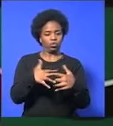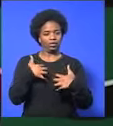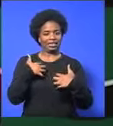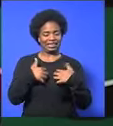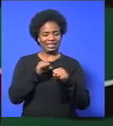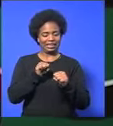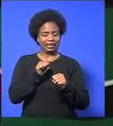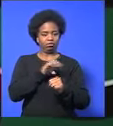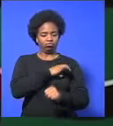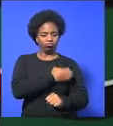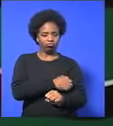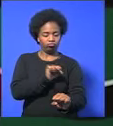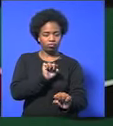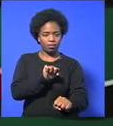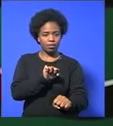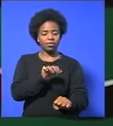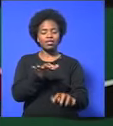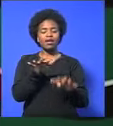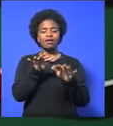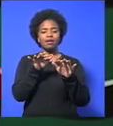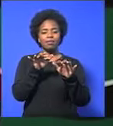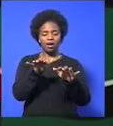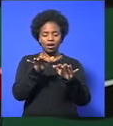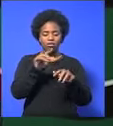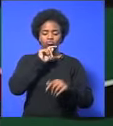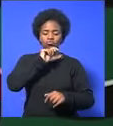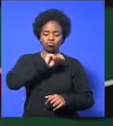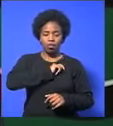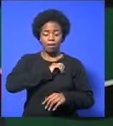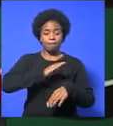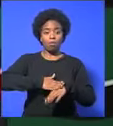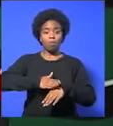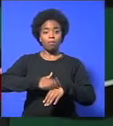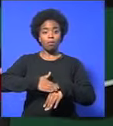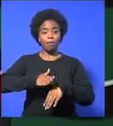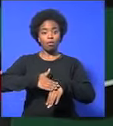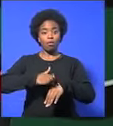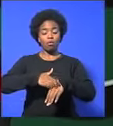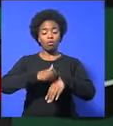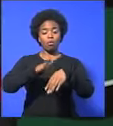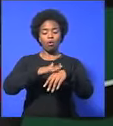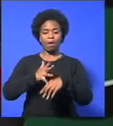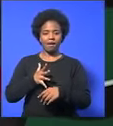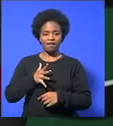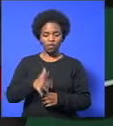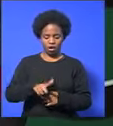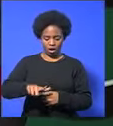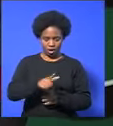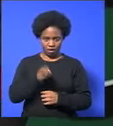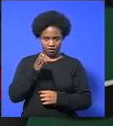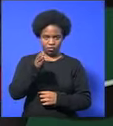the activism of a people that are increasingly excited about the